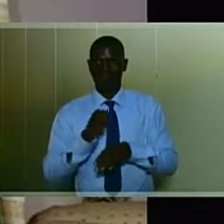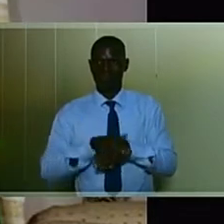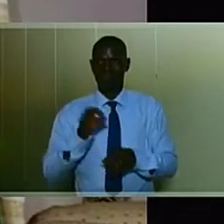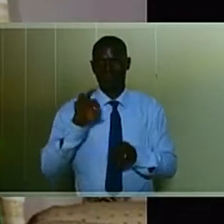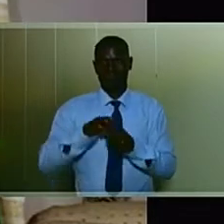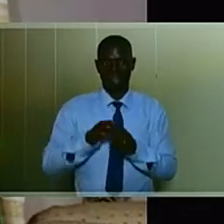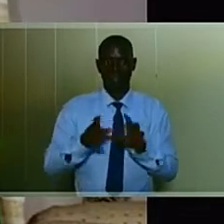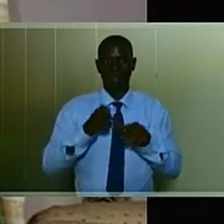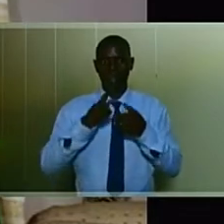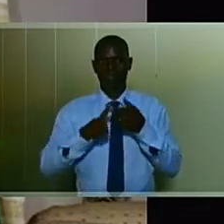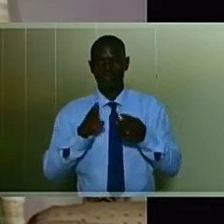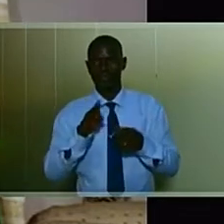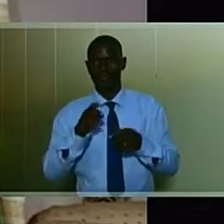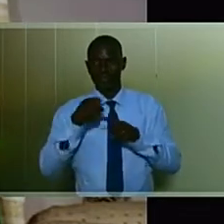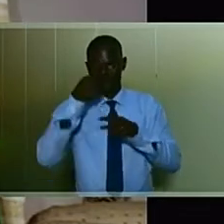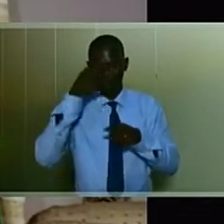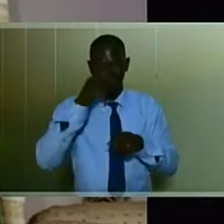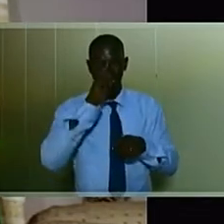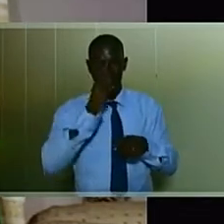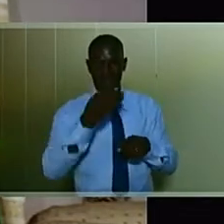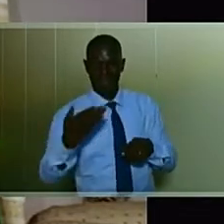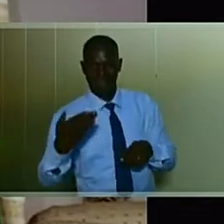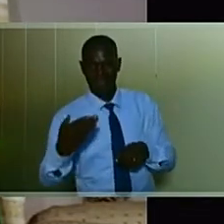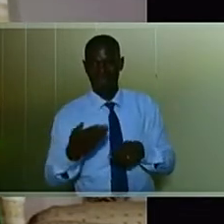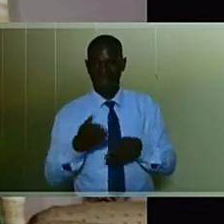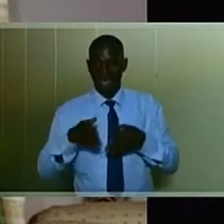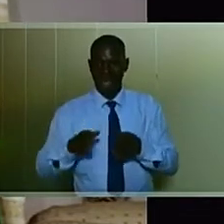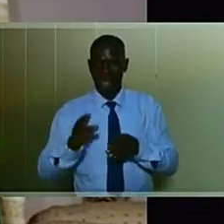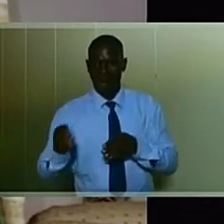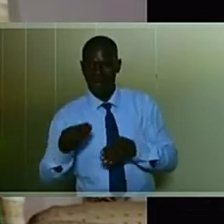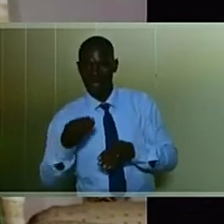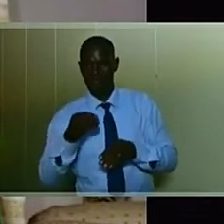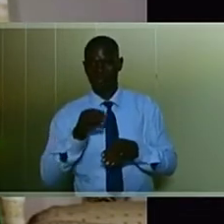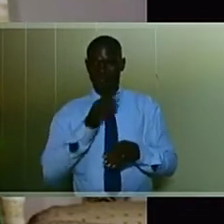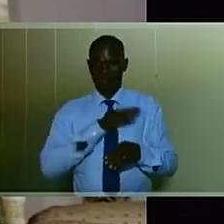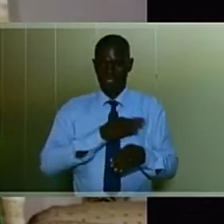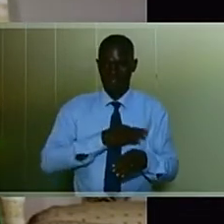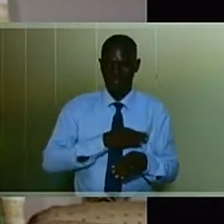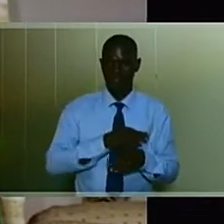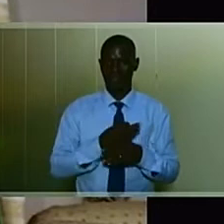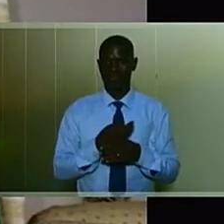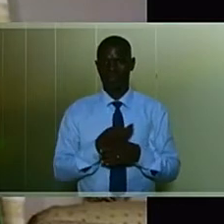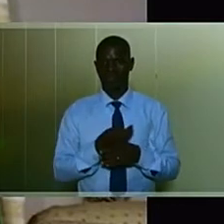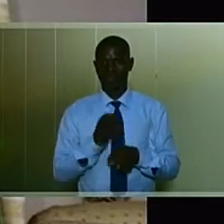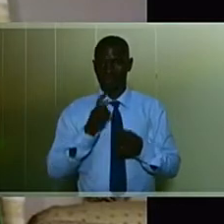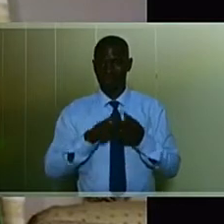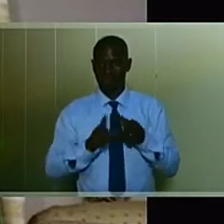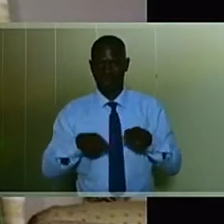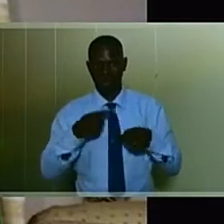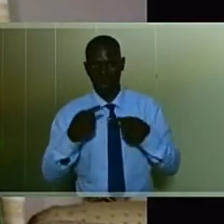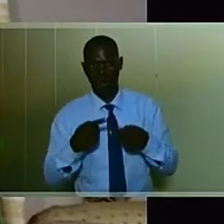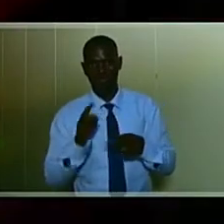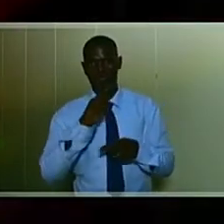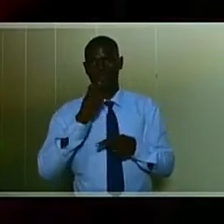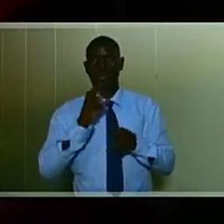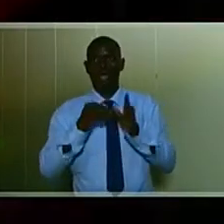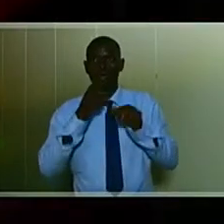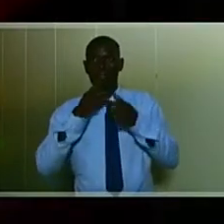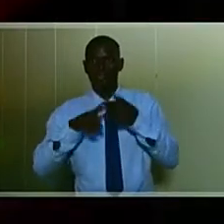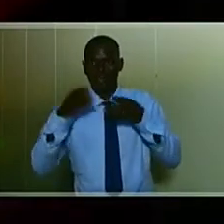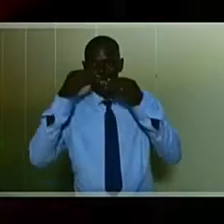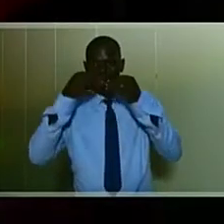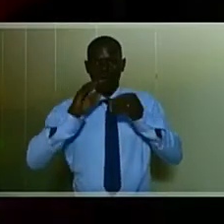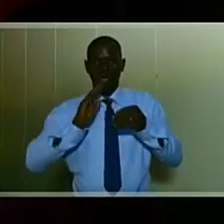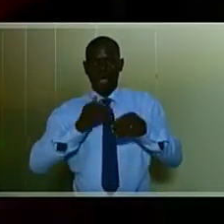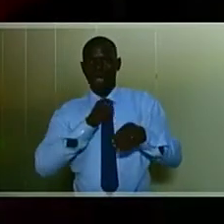to, because of one clause, jettison the other benefits of this particular piece of legislation? Are we going to involve ourselves, like